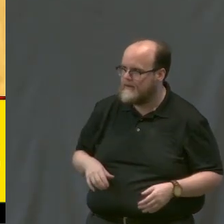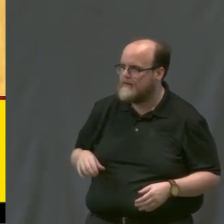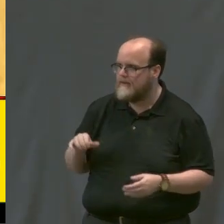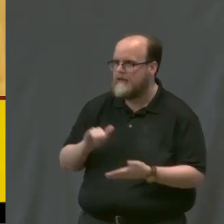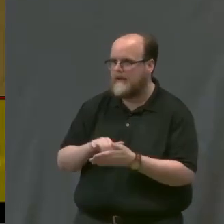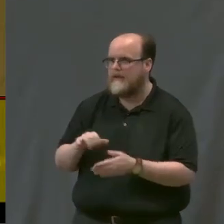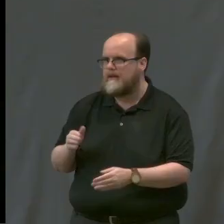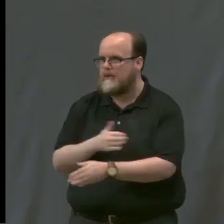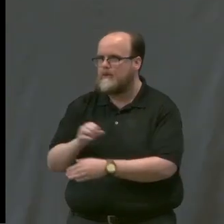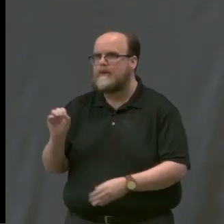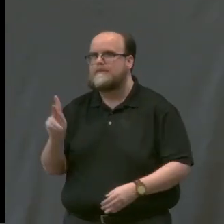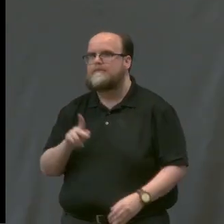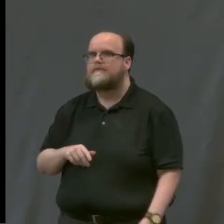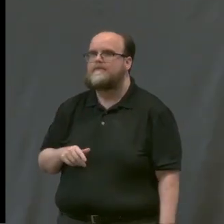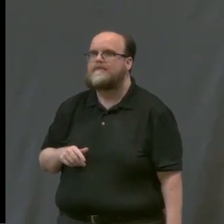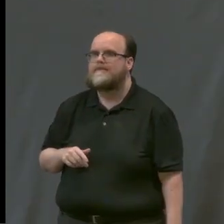good on that song.